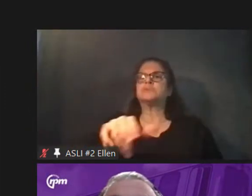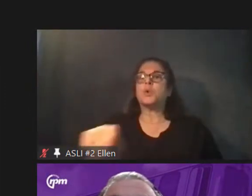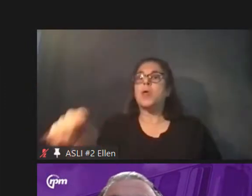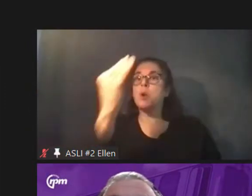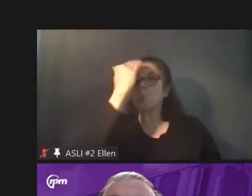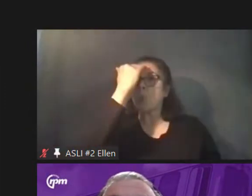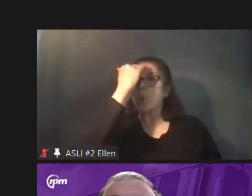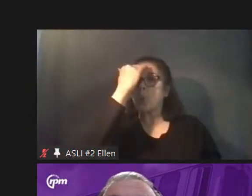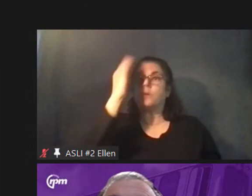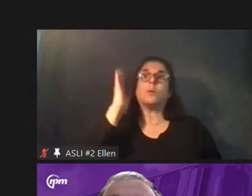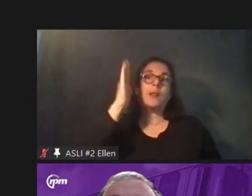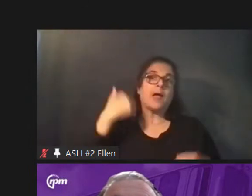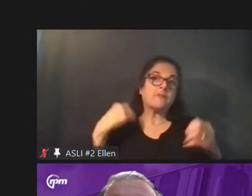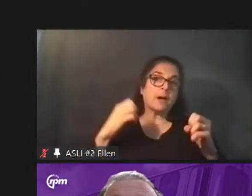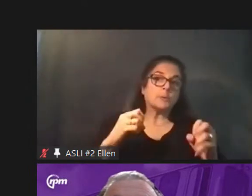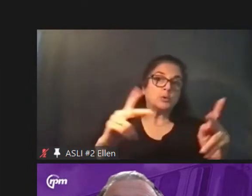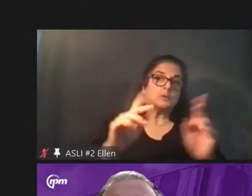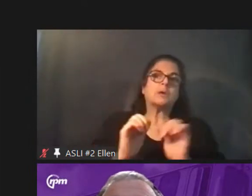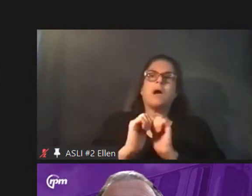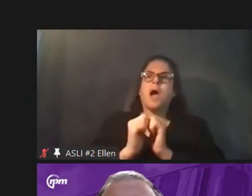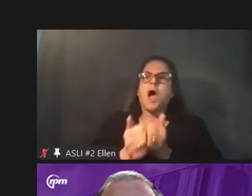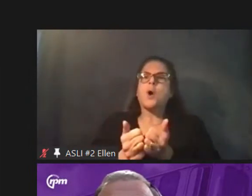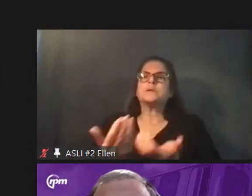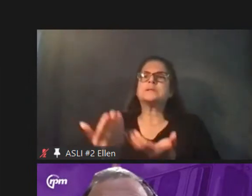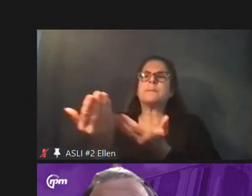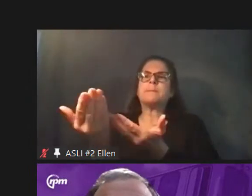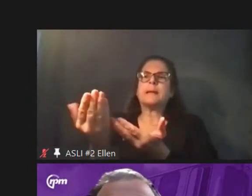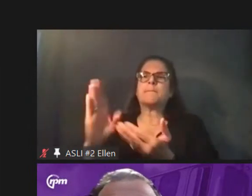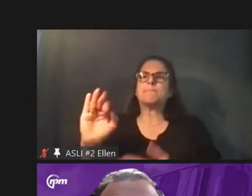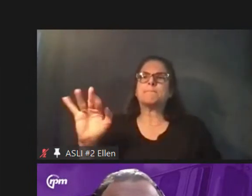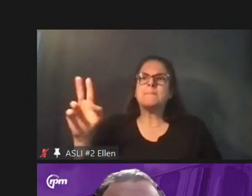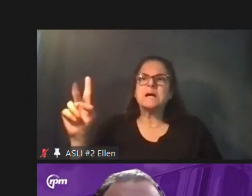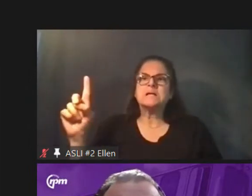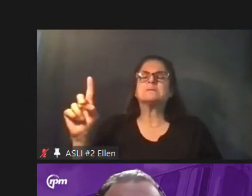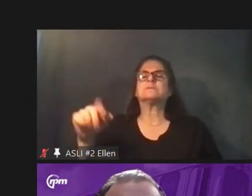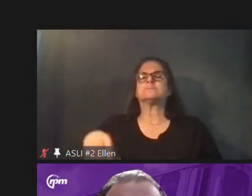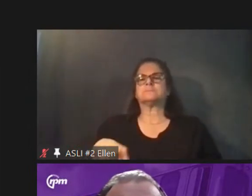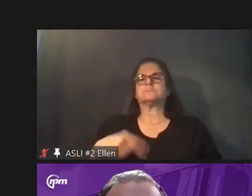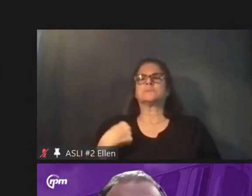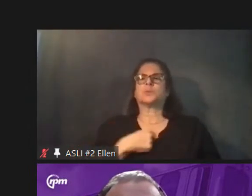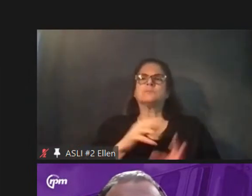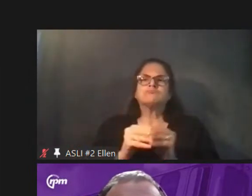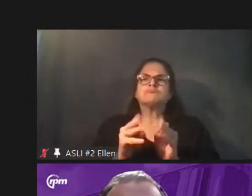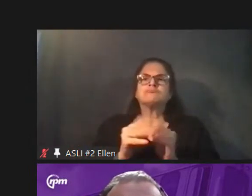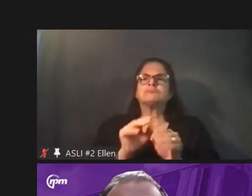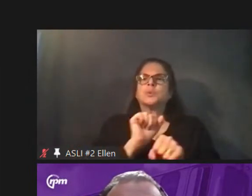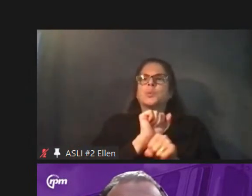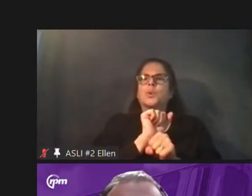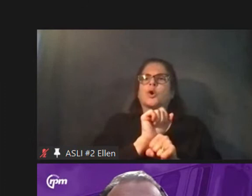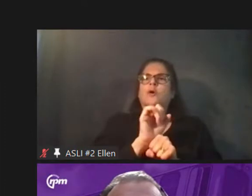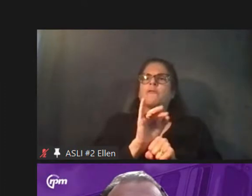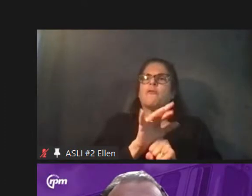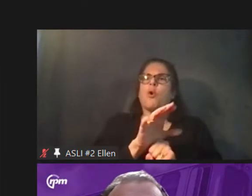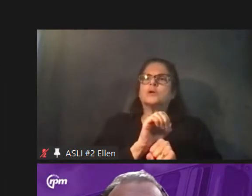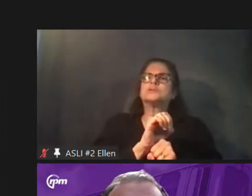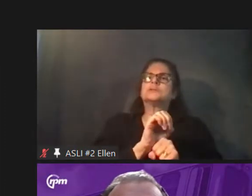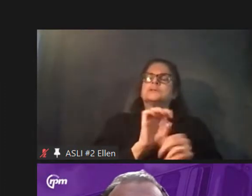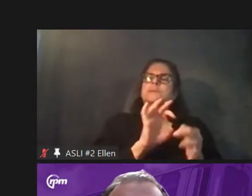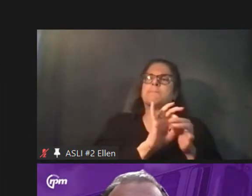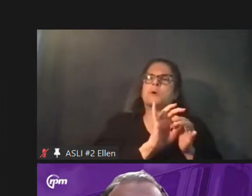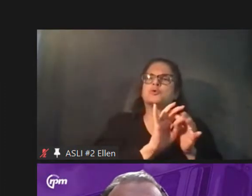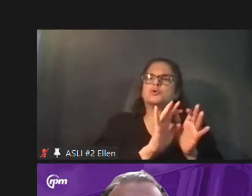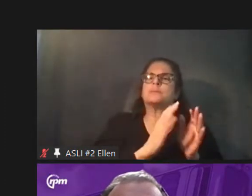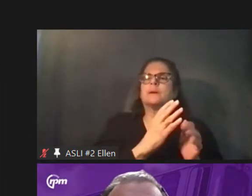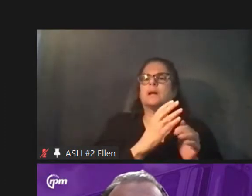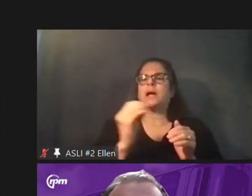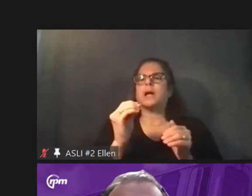their bids. We also continue to meet regularly with both our workforce partners, the Chicago Cook Workforce Partnership and